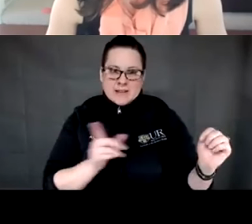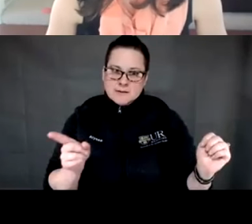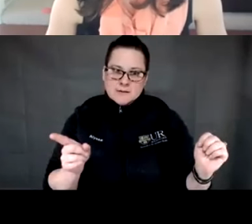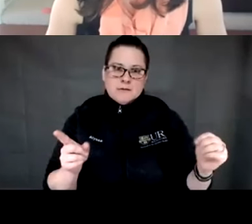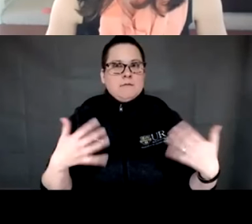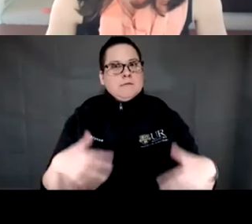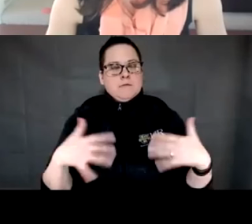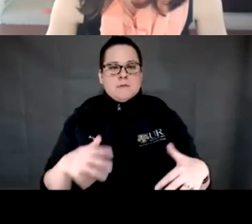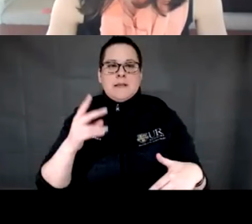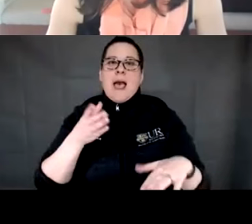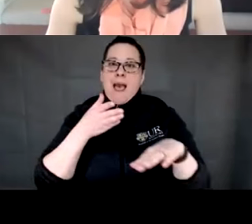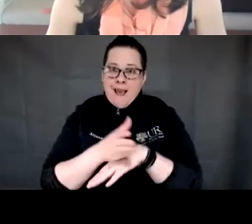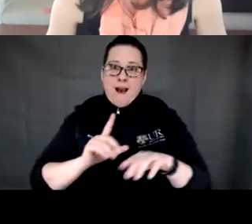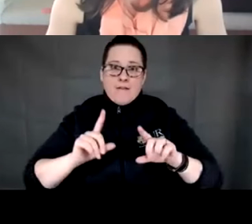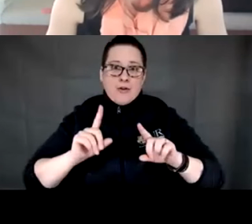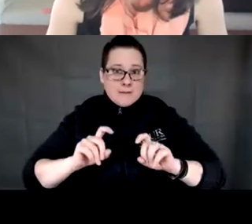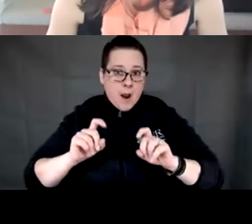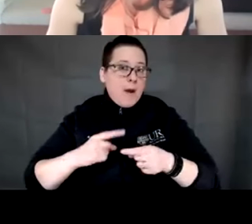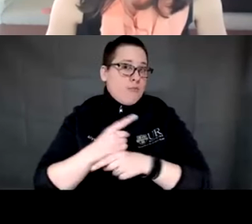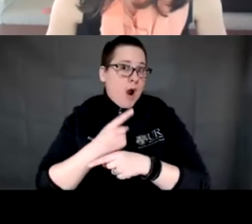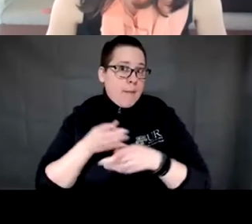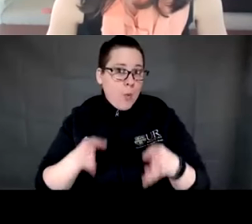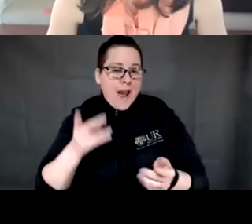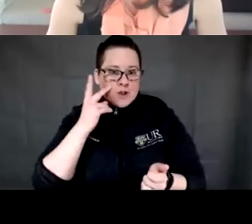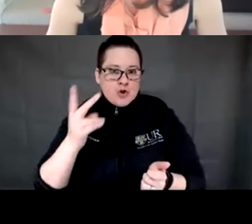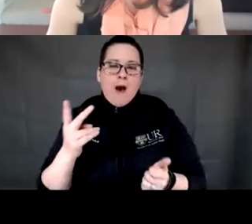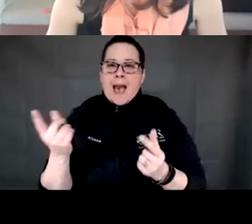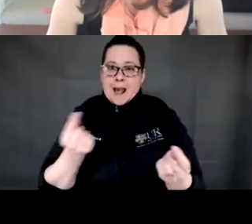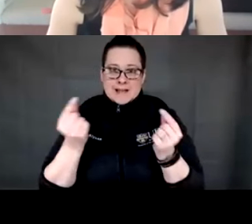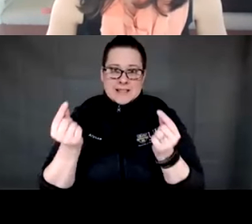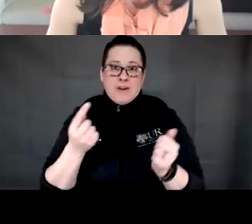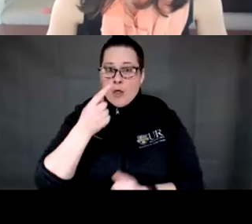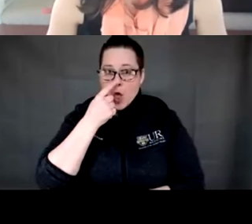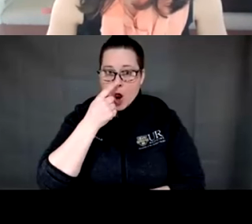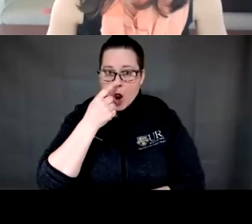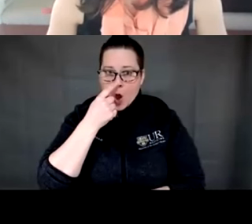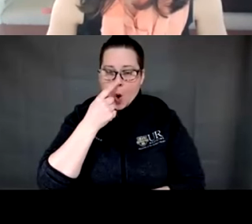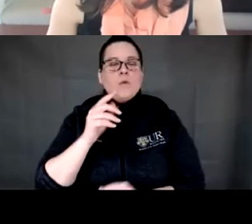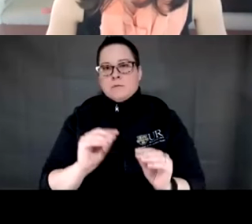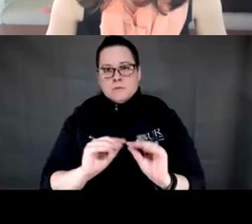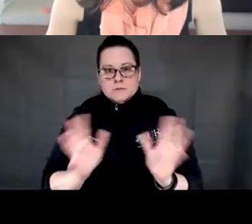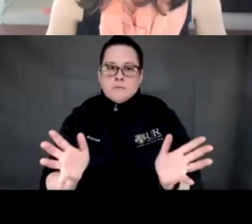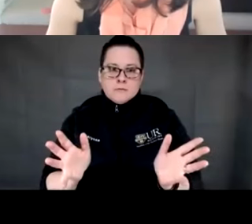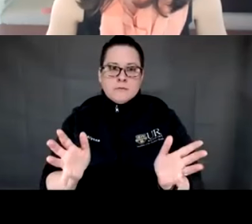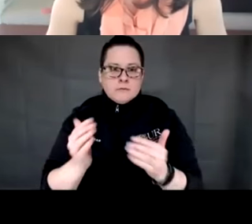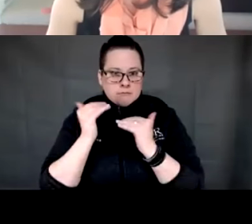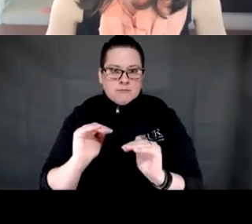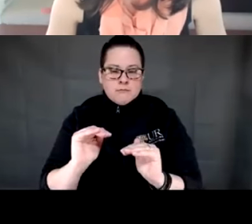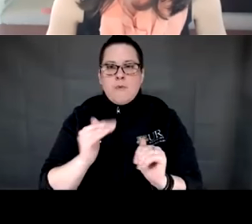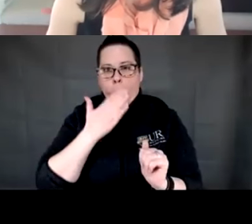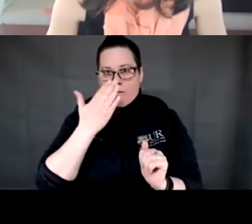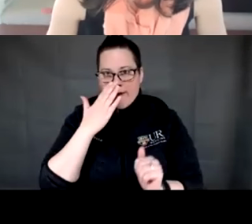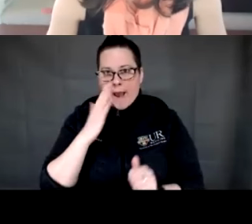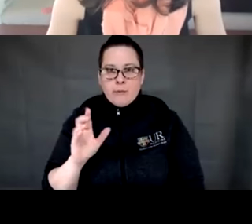profound. So once we did this experiment in the proper way, we saw that activity for the nose was greatly spatially restricted to the olfactory